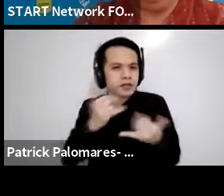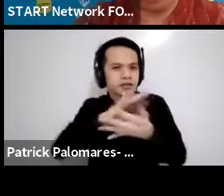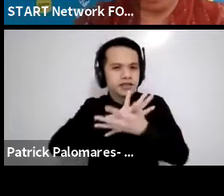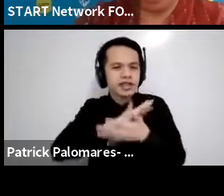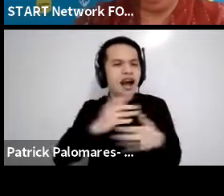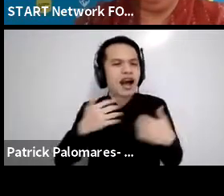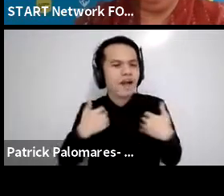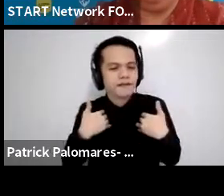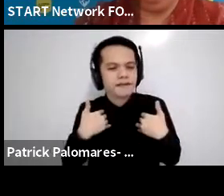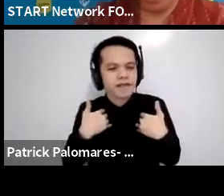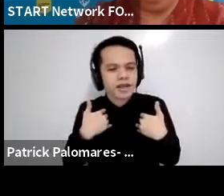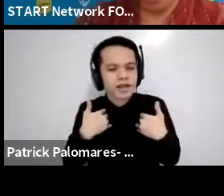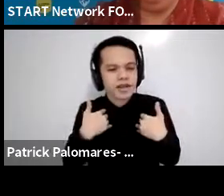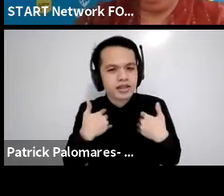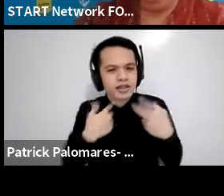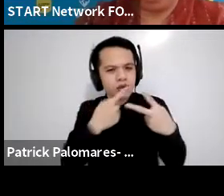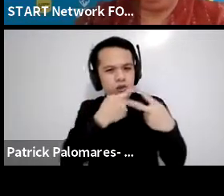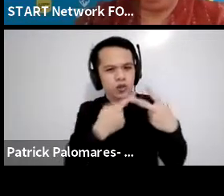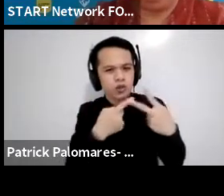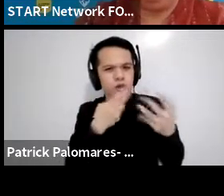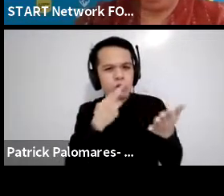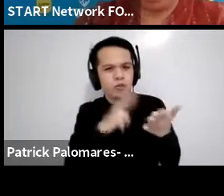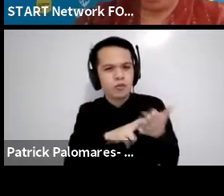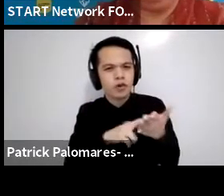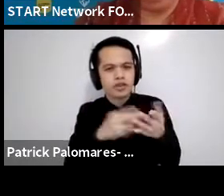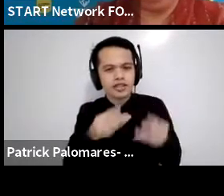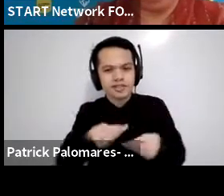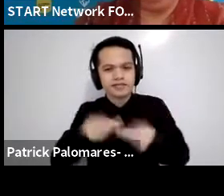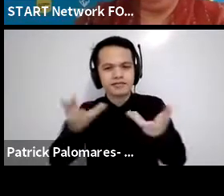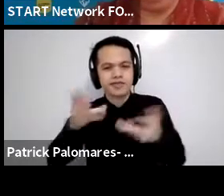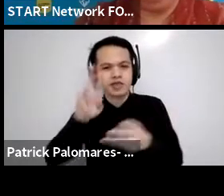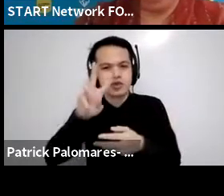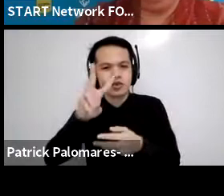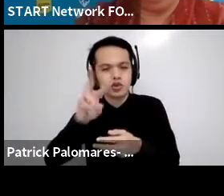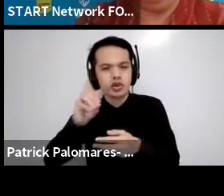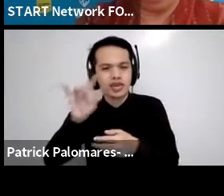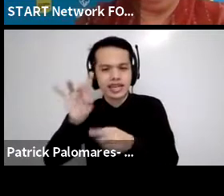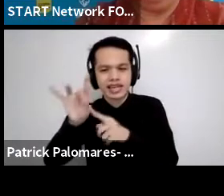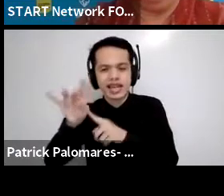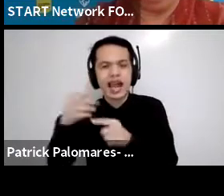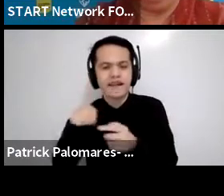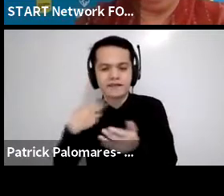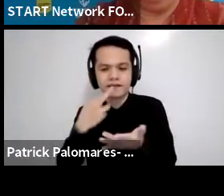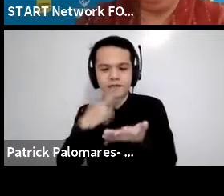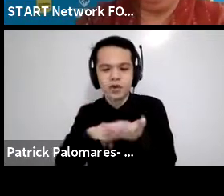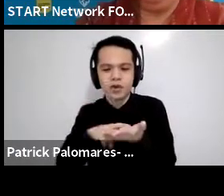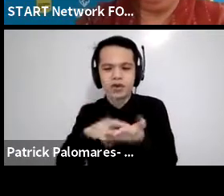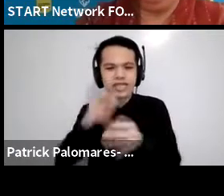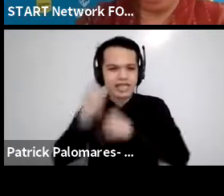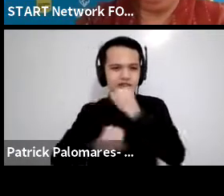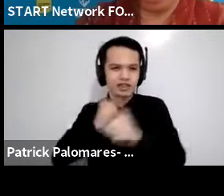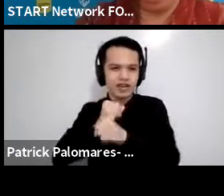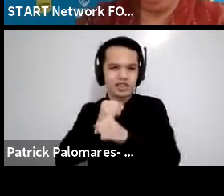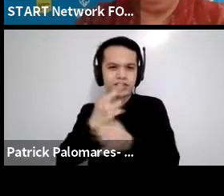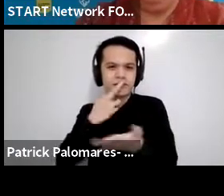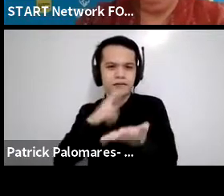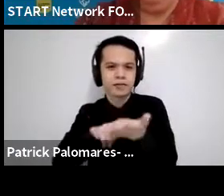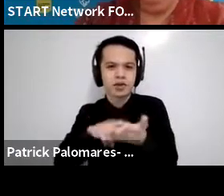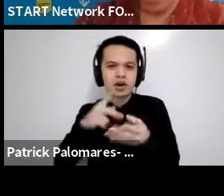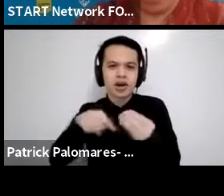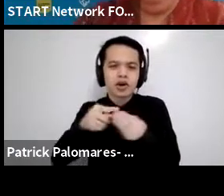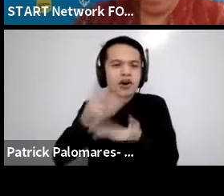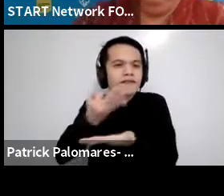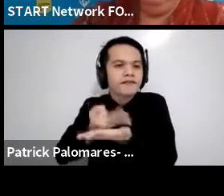there are actually two reports released. In 2018, there was an international report on